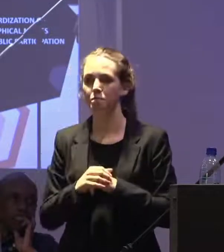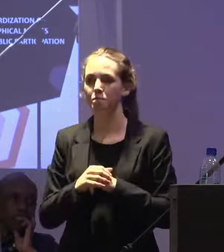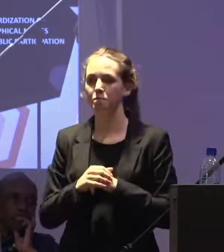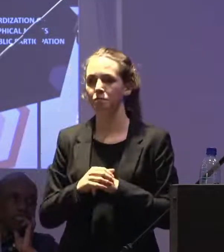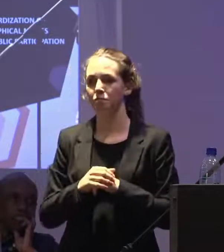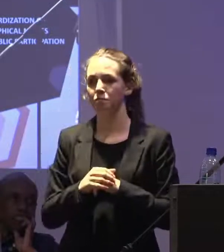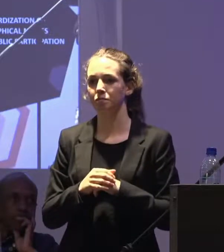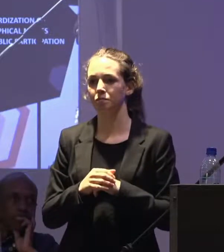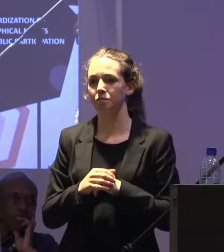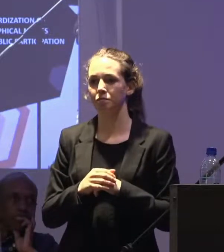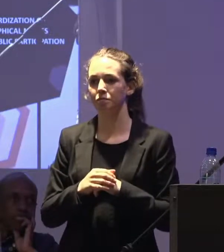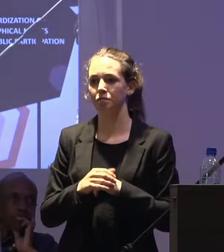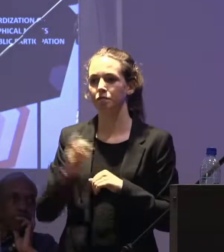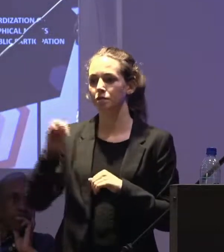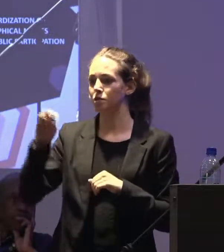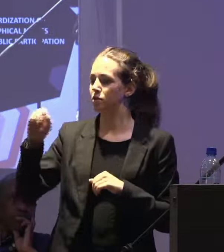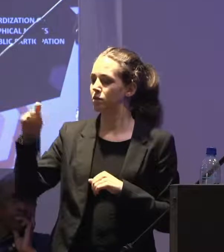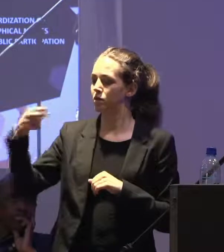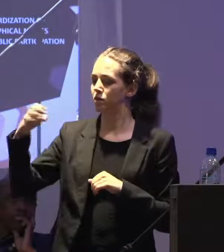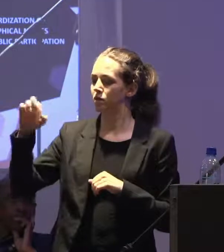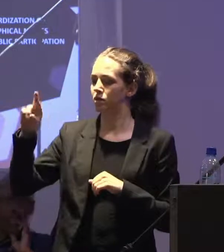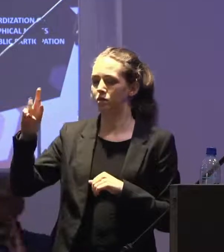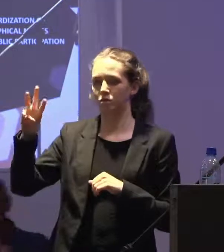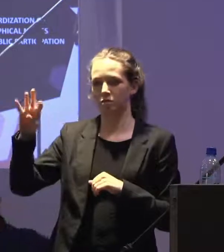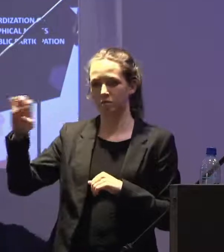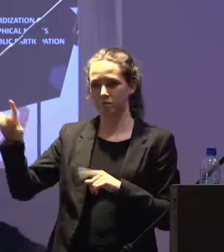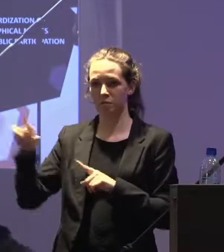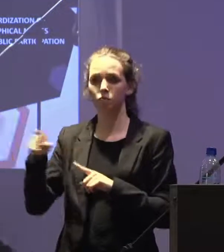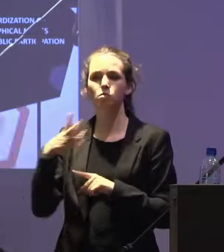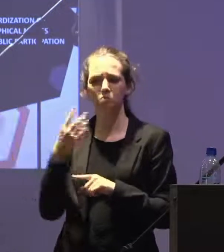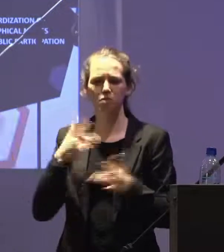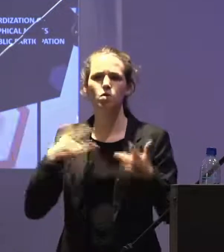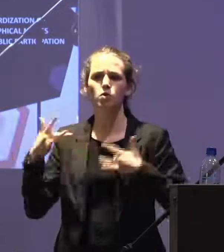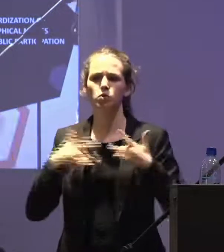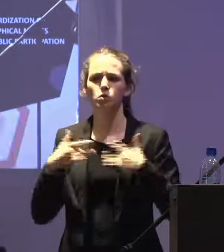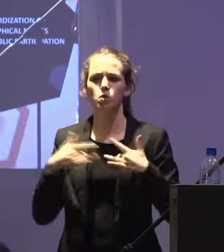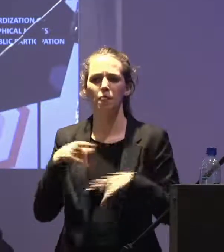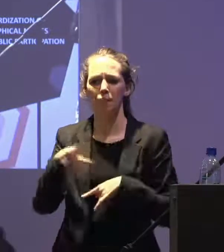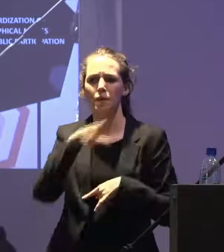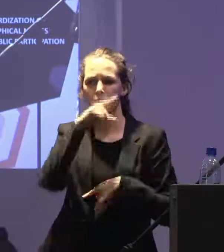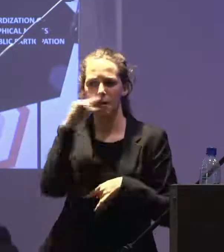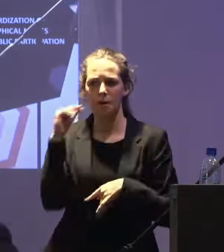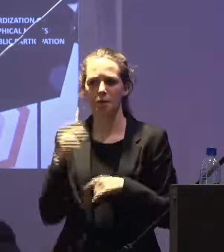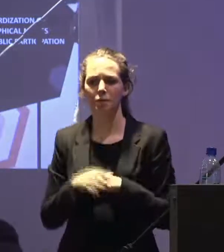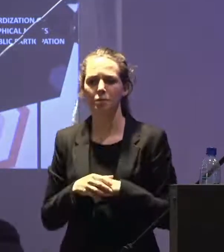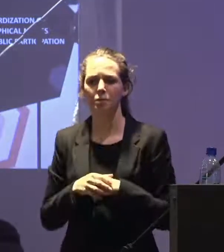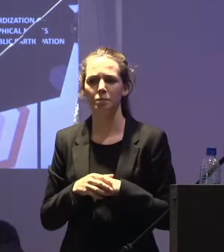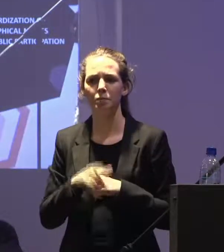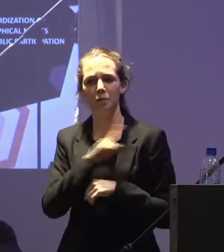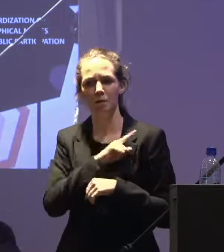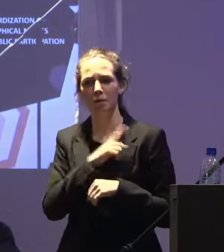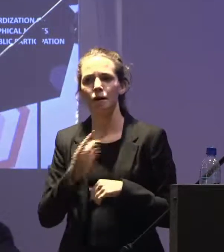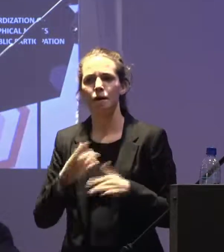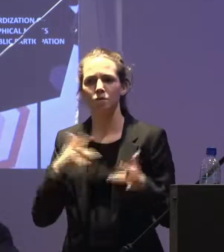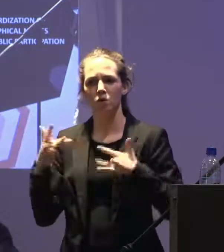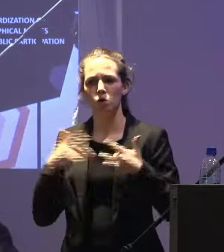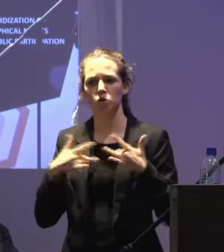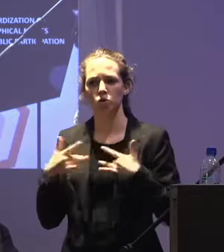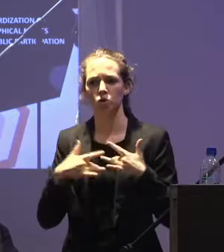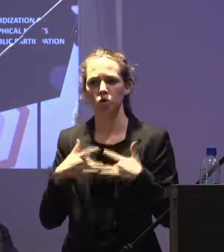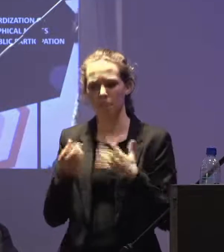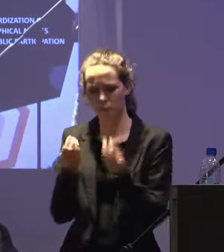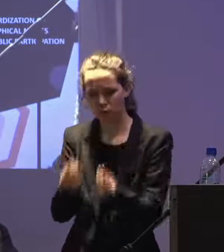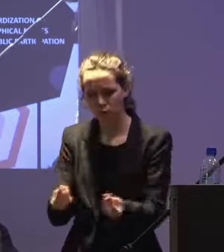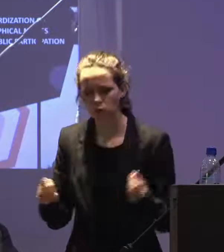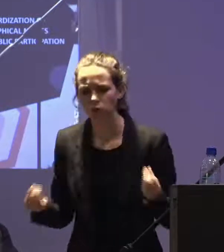Motherwell. And all of these are of concern to many of us, including our